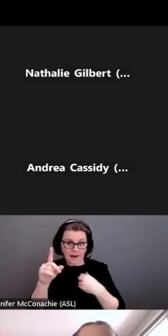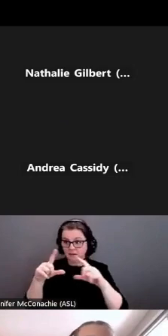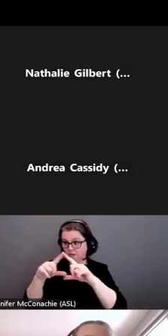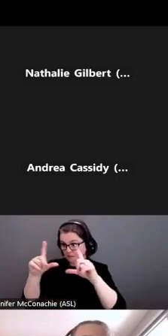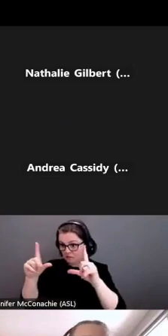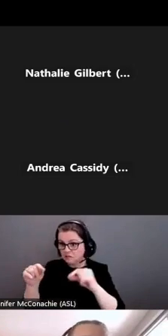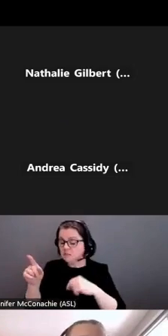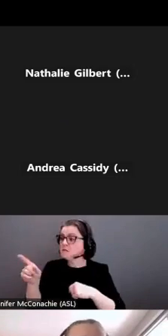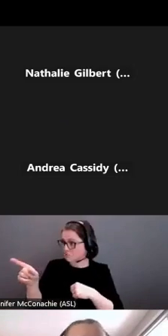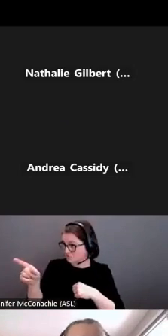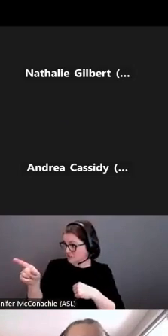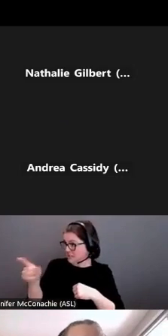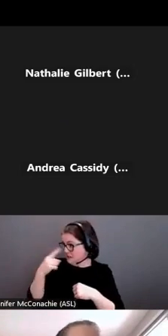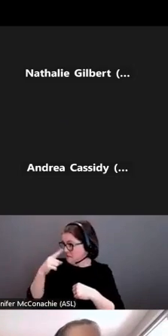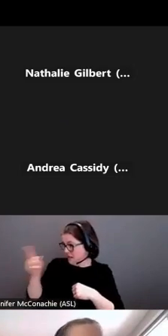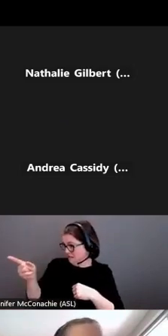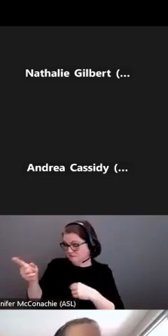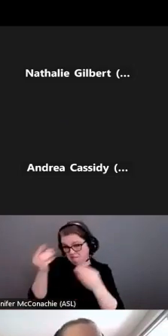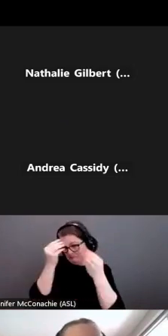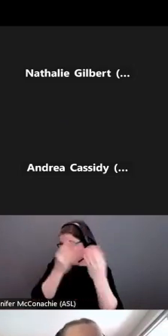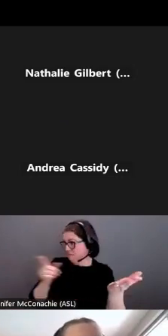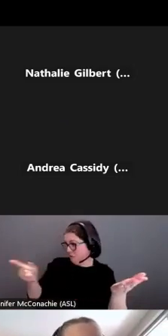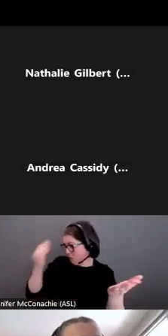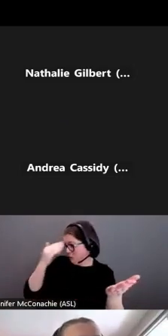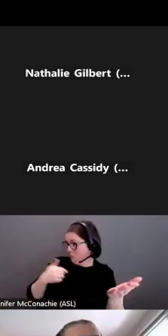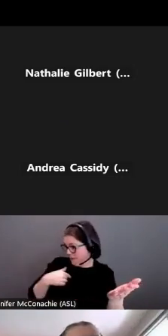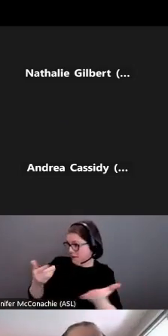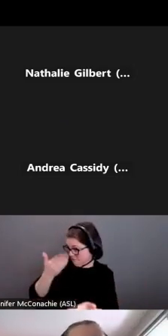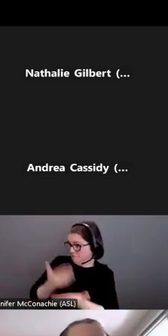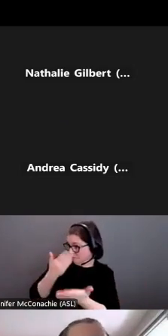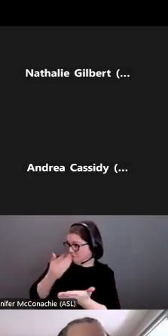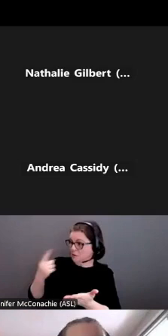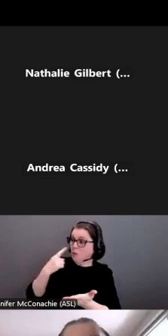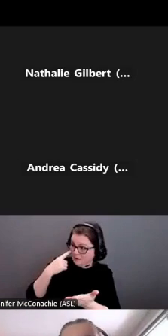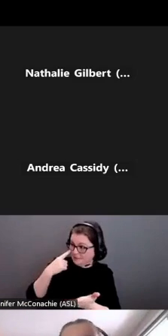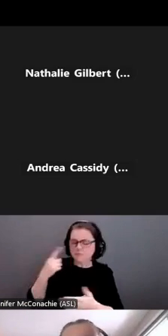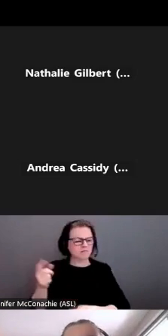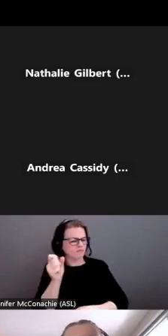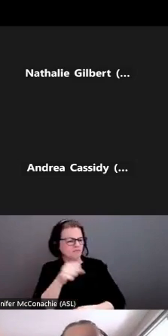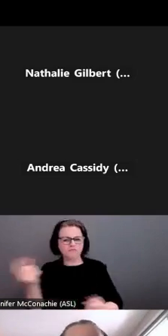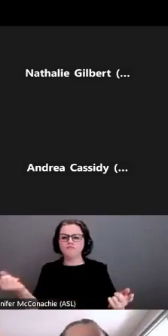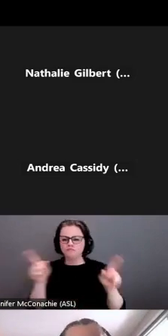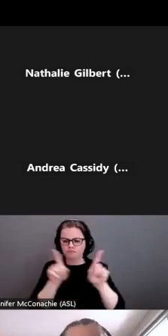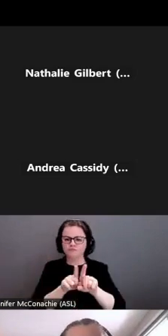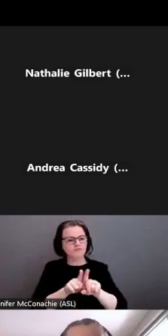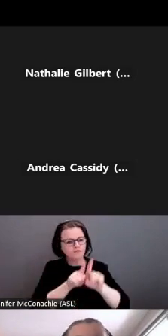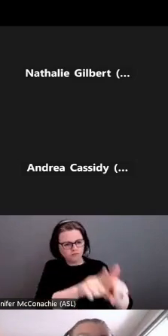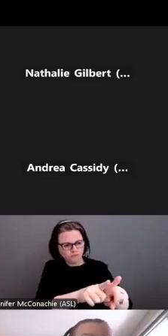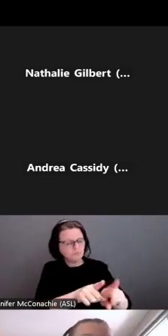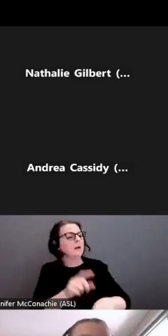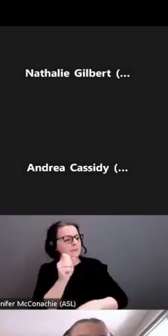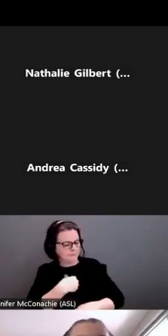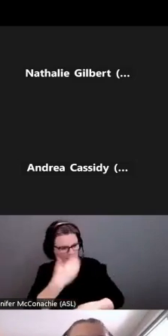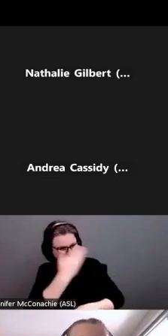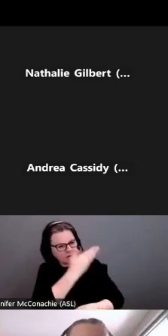they can indeed vouch and say, yes, I know who this is. They are located at this address. They can vouch